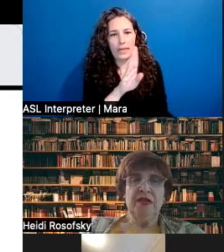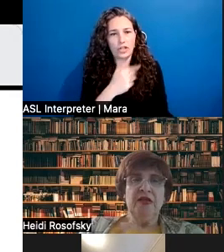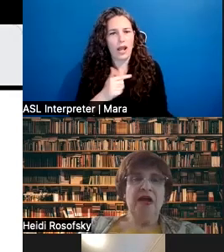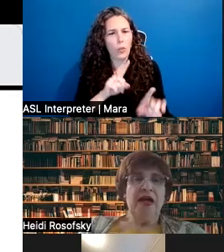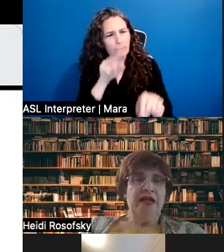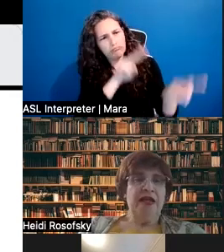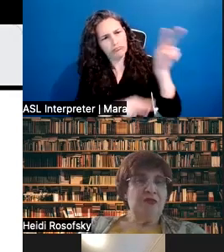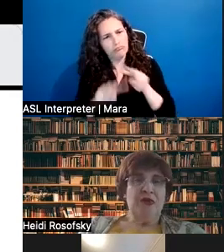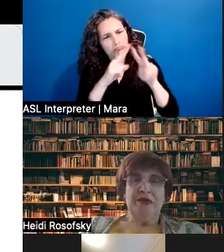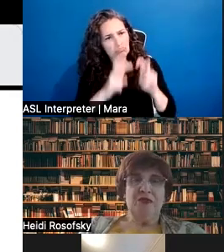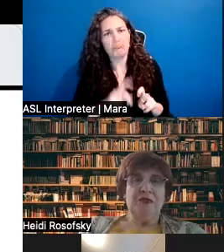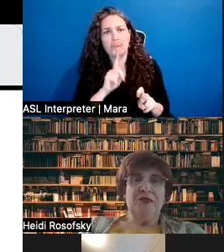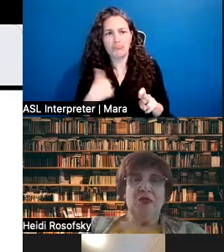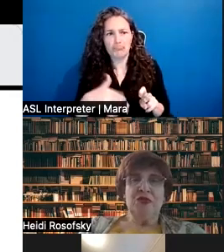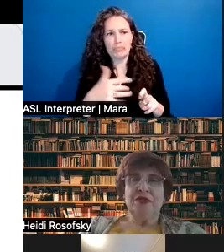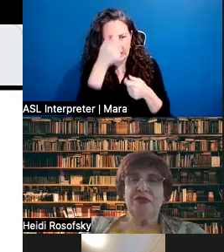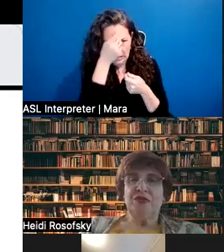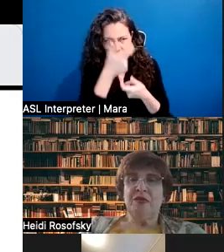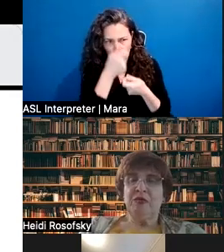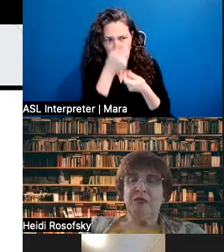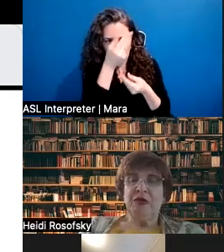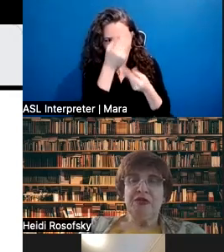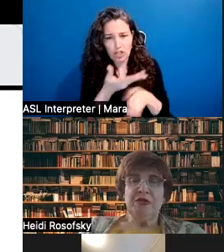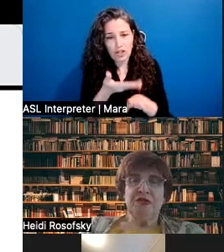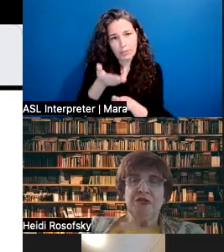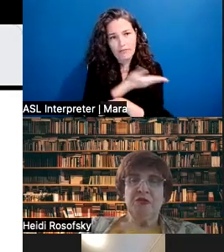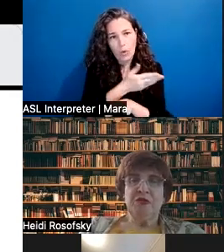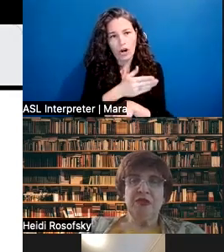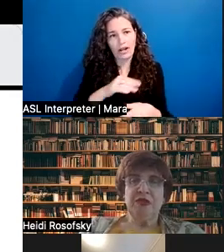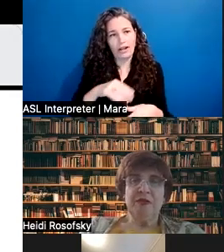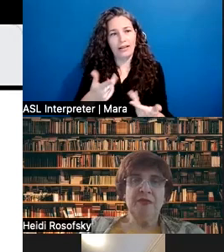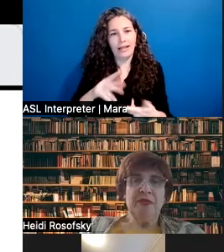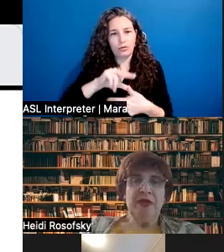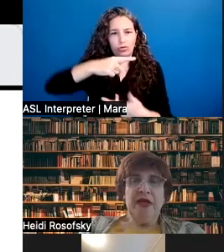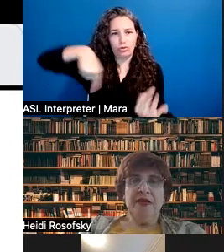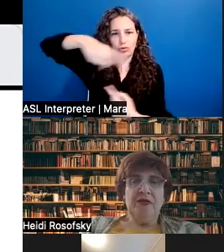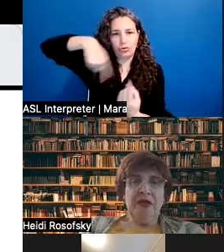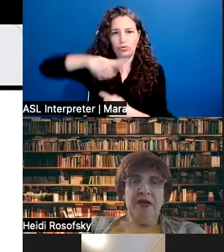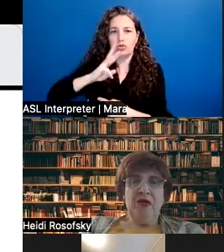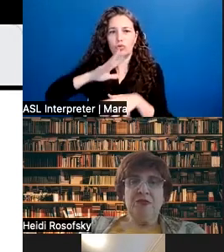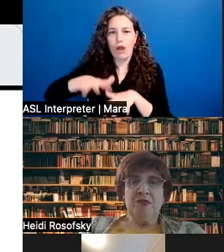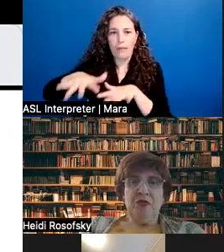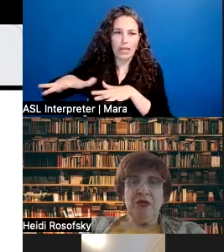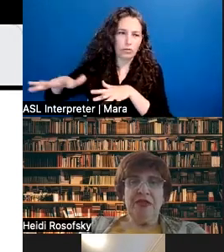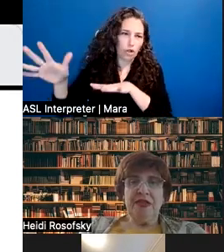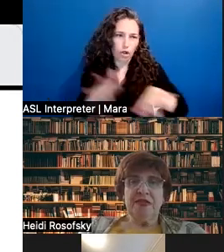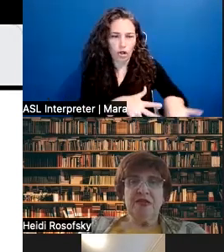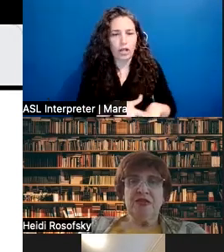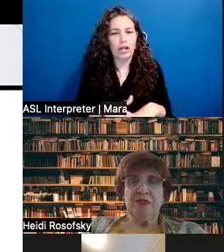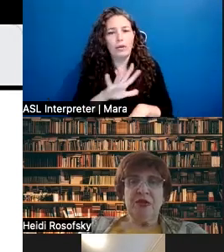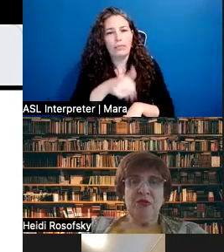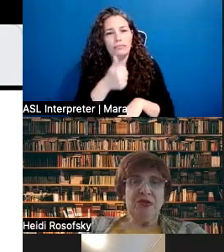interesting, and that's right before Tsunami Preparedness Week, so it's perfect timing. And then we have our